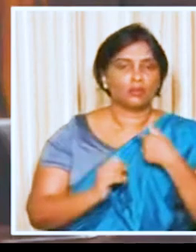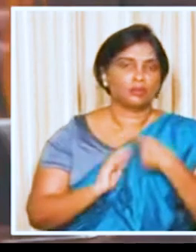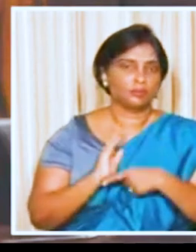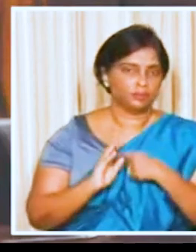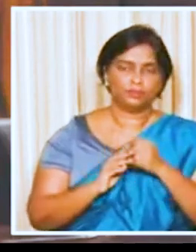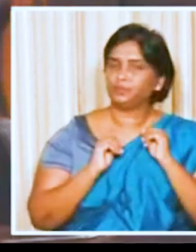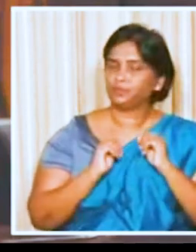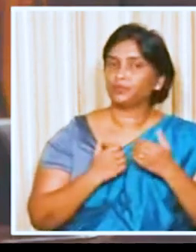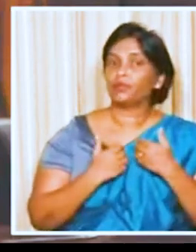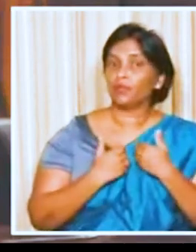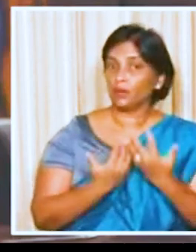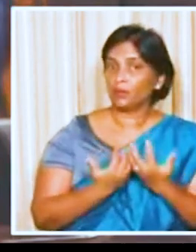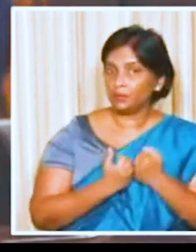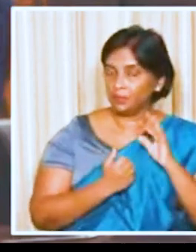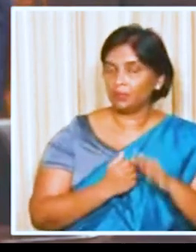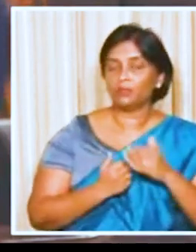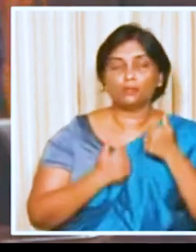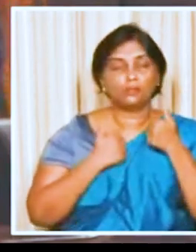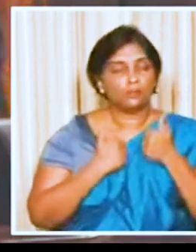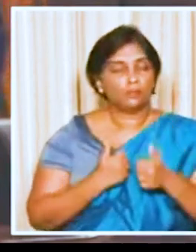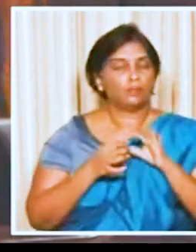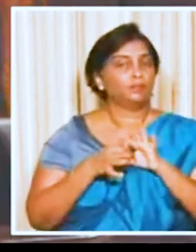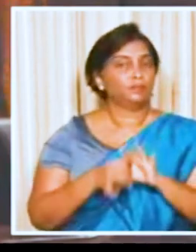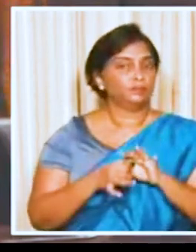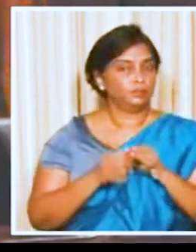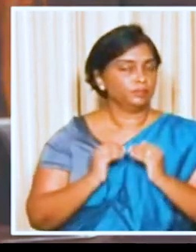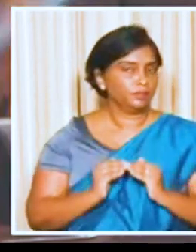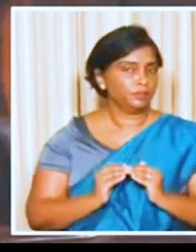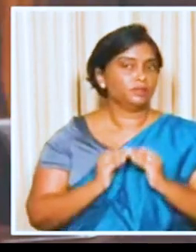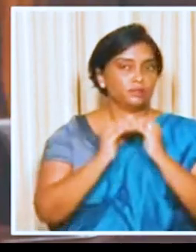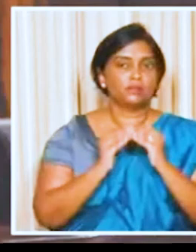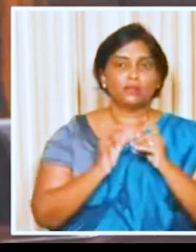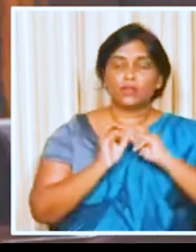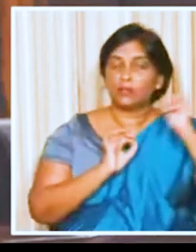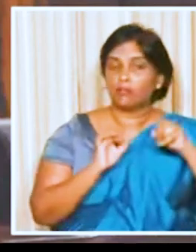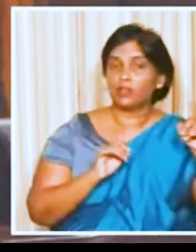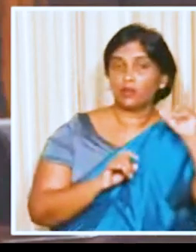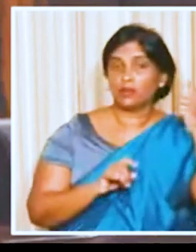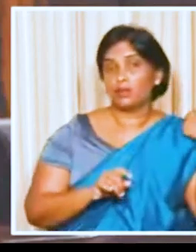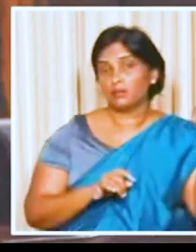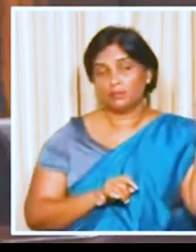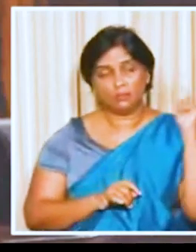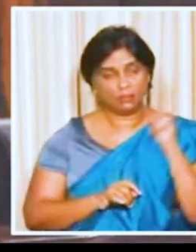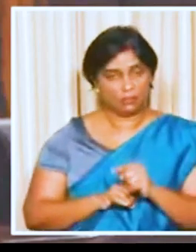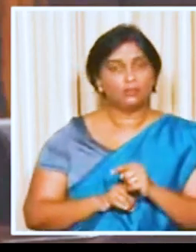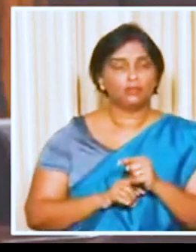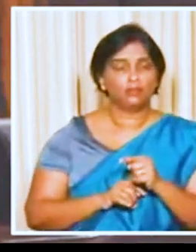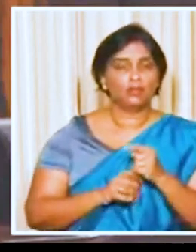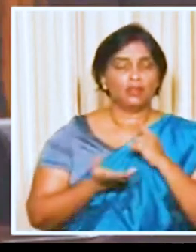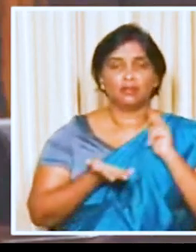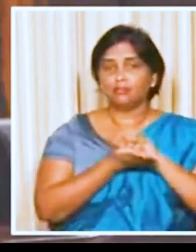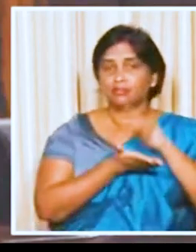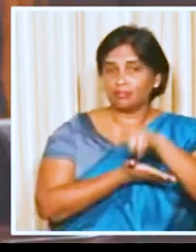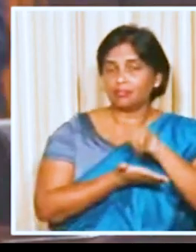need to create more connectivity. So if you have a domestic flight from Batiklo to Colombo and then they can catch a international flight from Colombo to